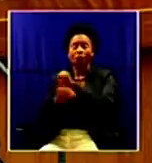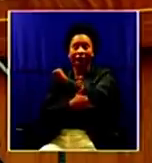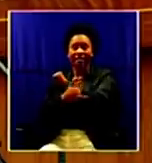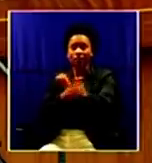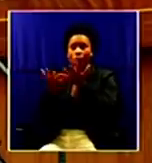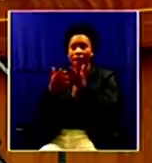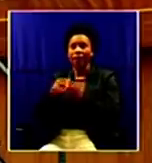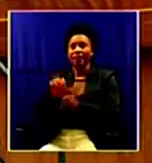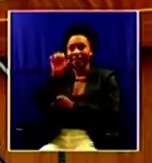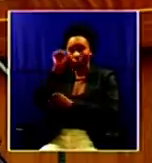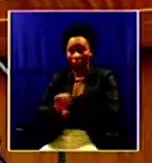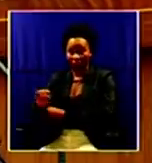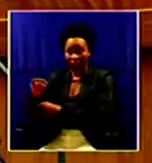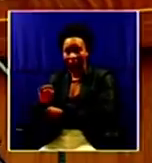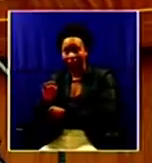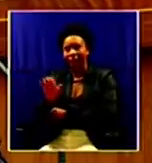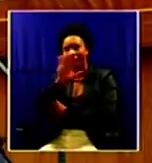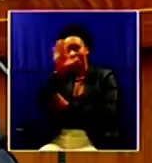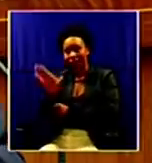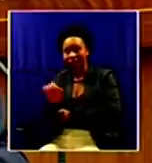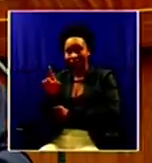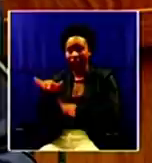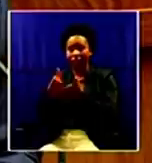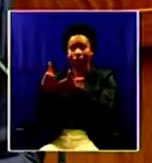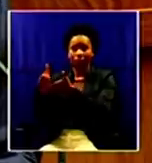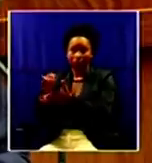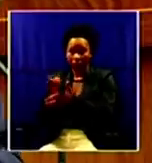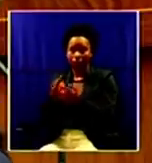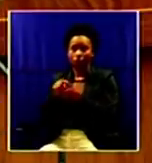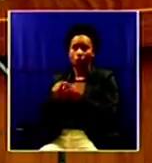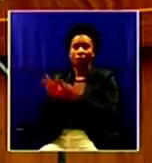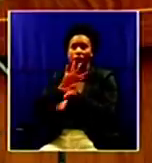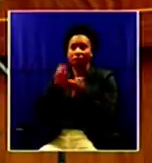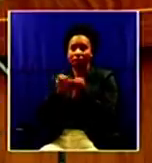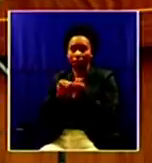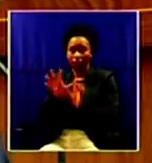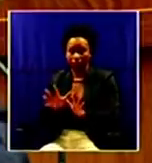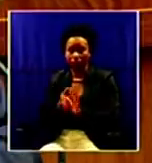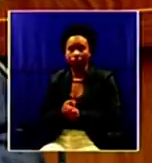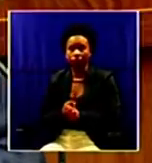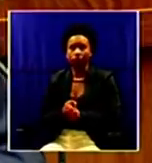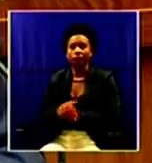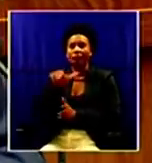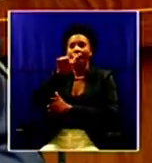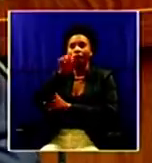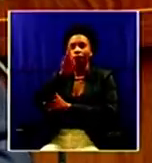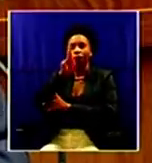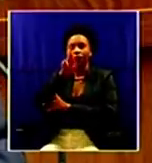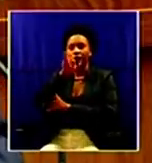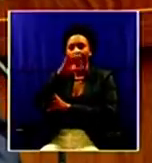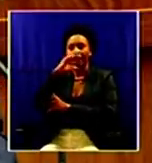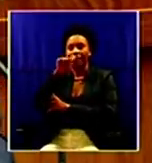lose sight of the need to adjust this. The African Renaissance and